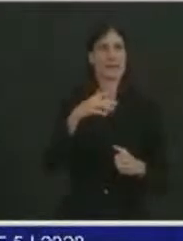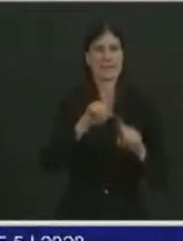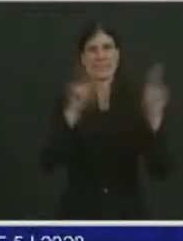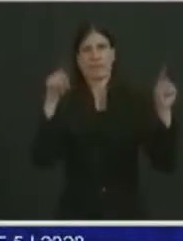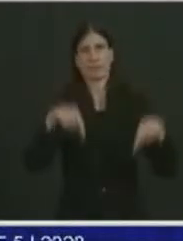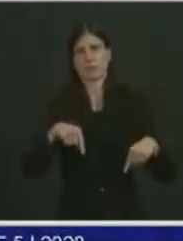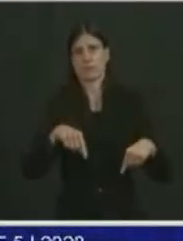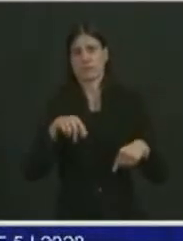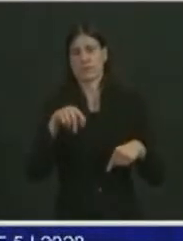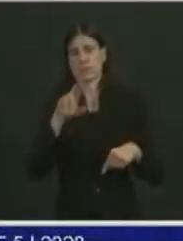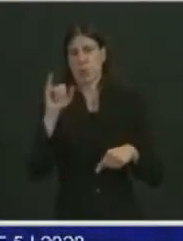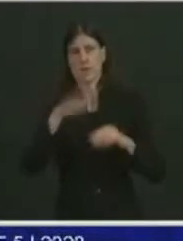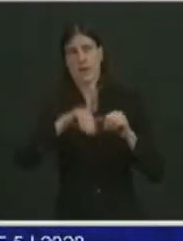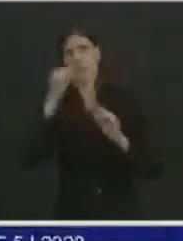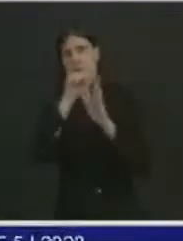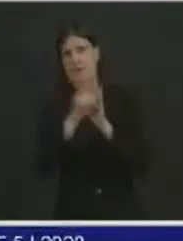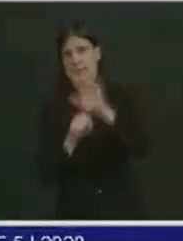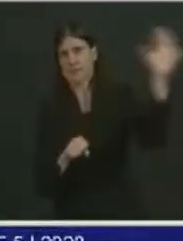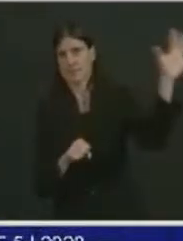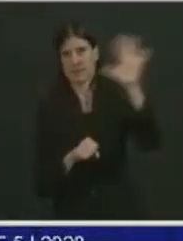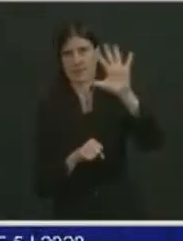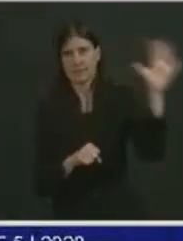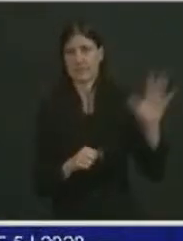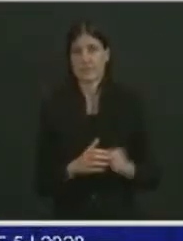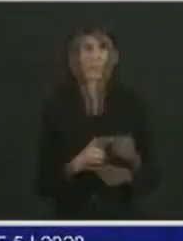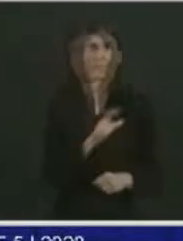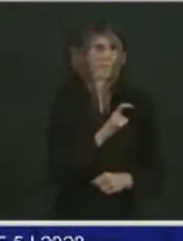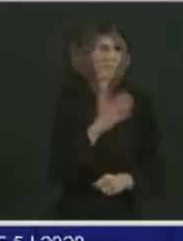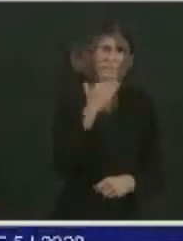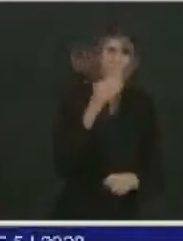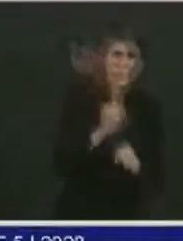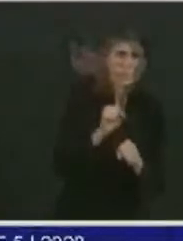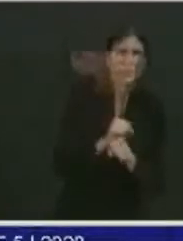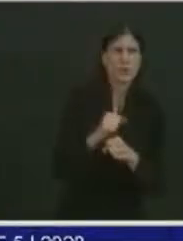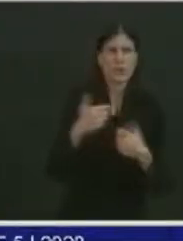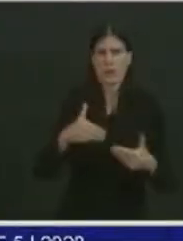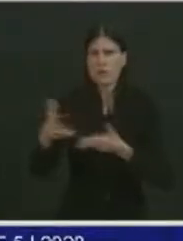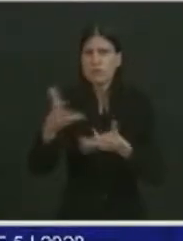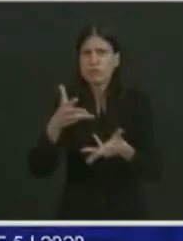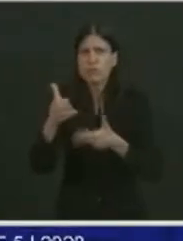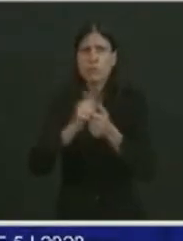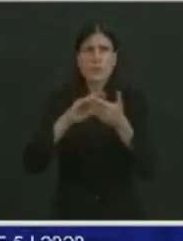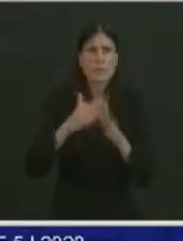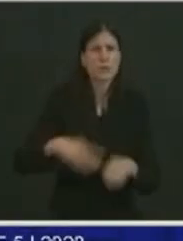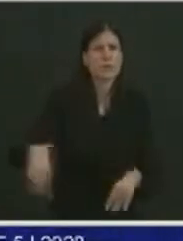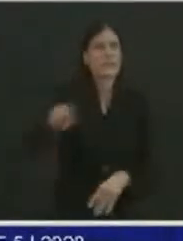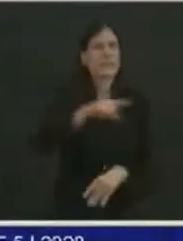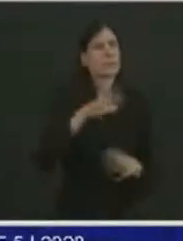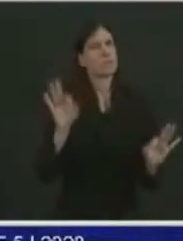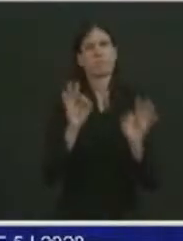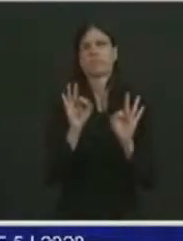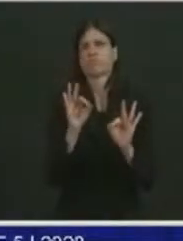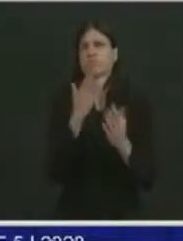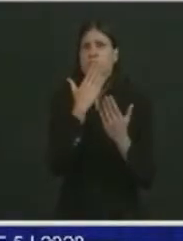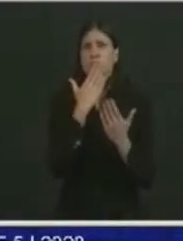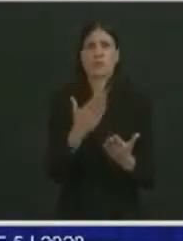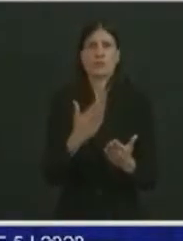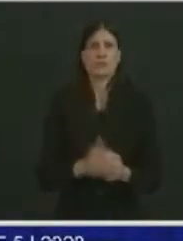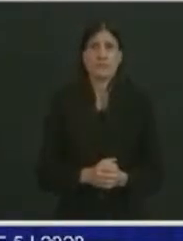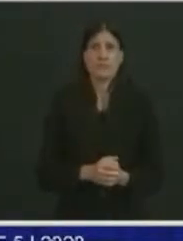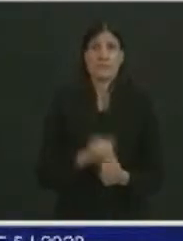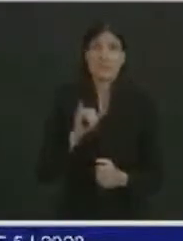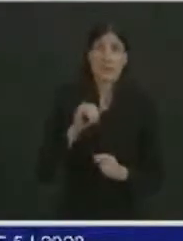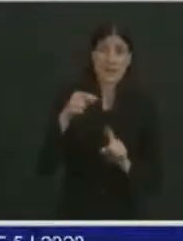good job working with the community, as they should, to work through these issues. And we don't see some